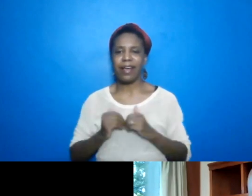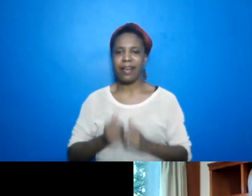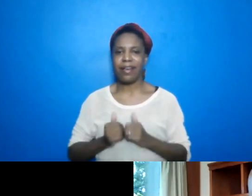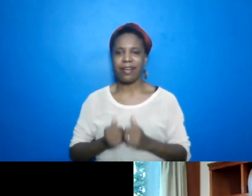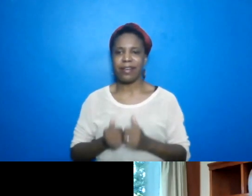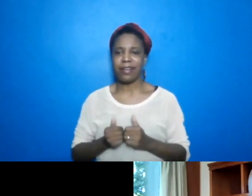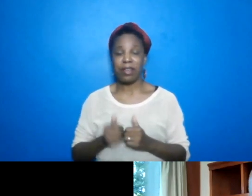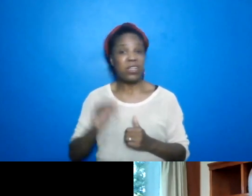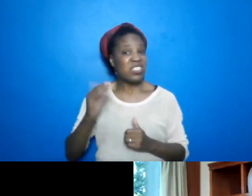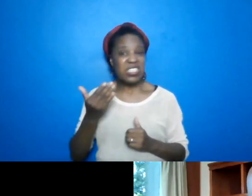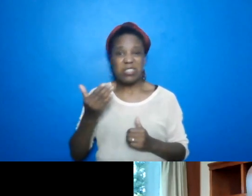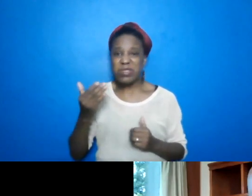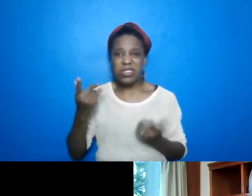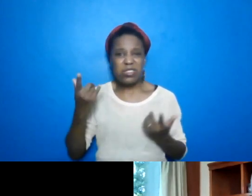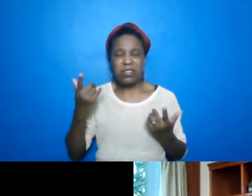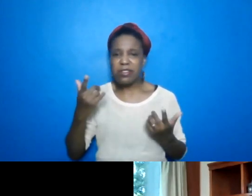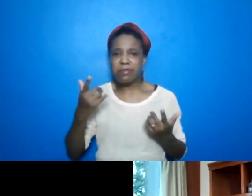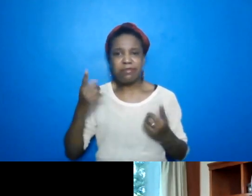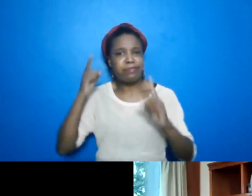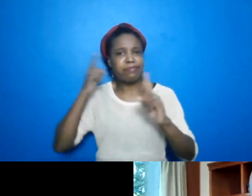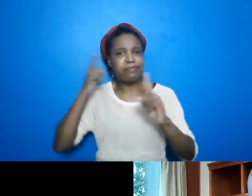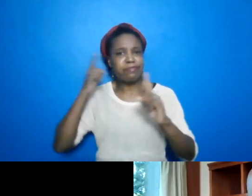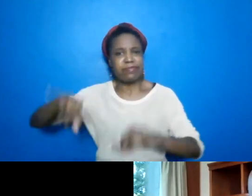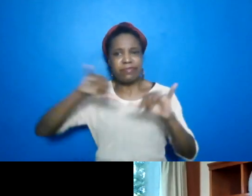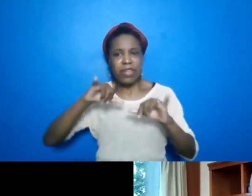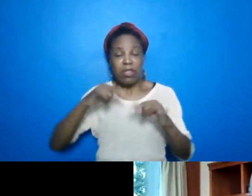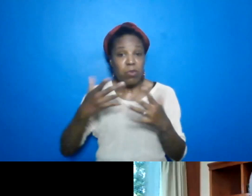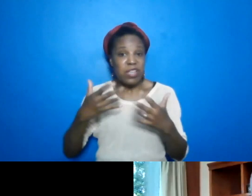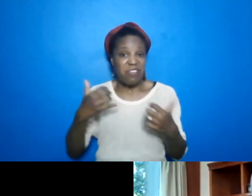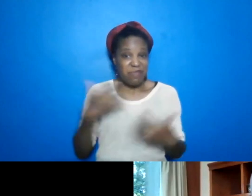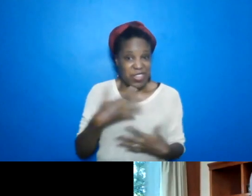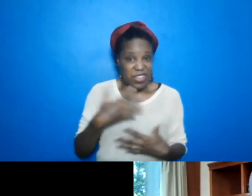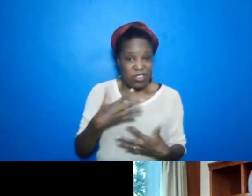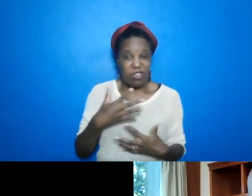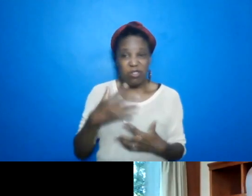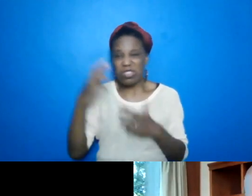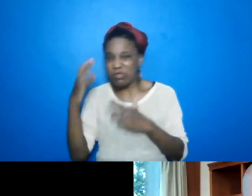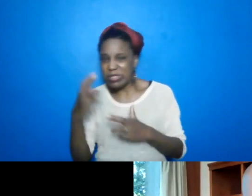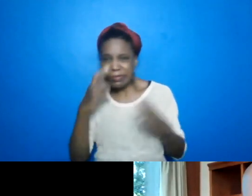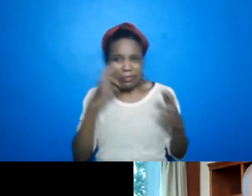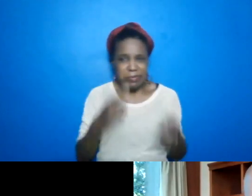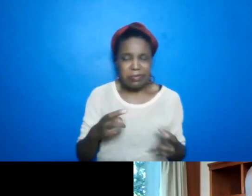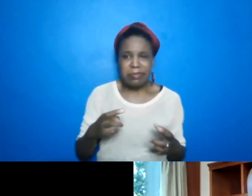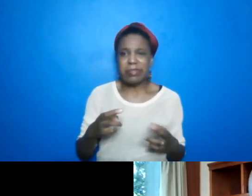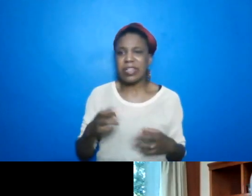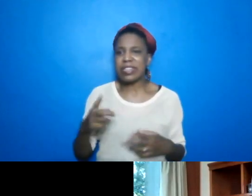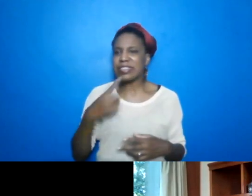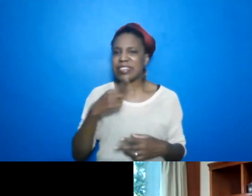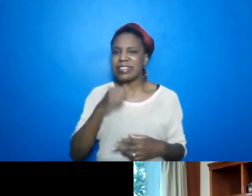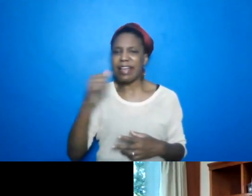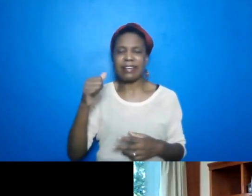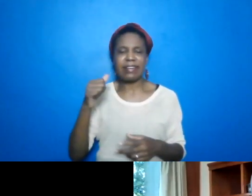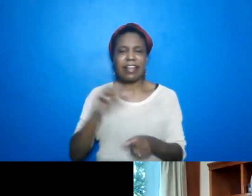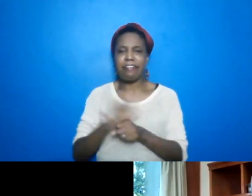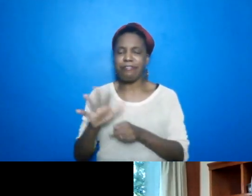fear, there was disrespect, there was a lack of concern for our conditions. And so, how